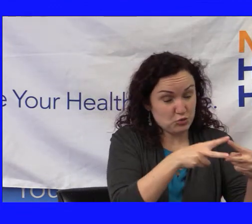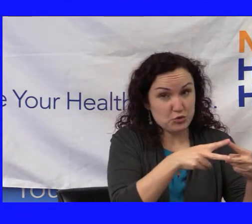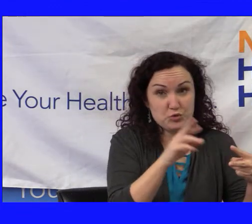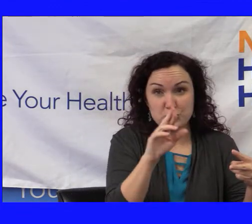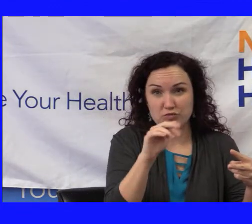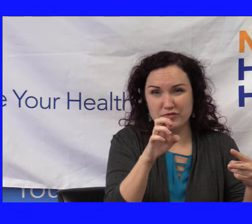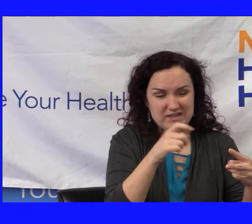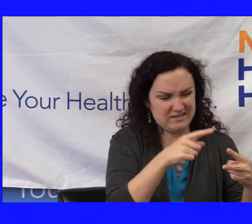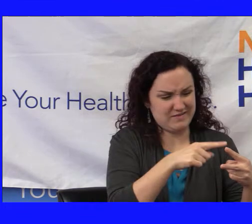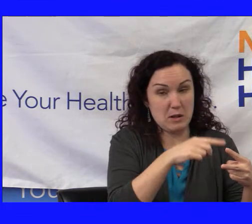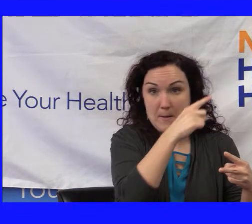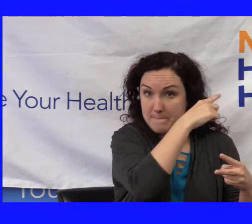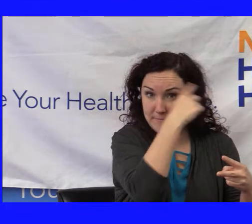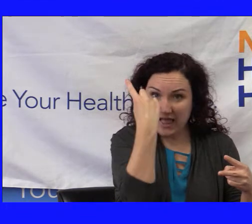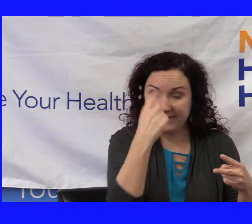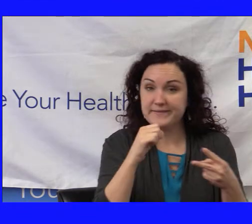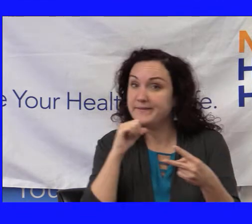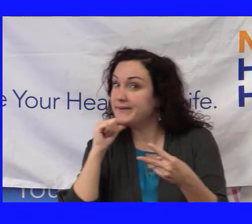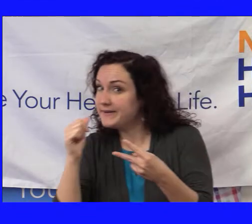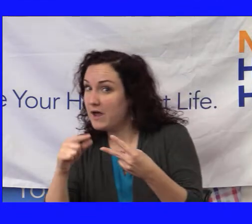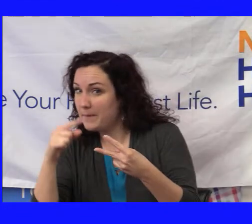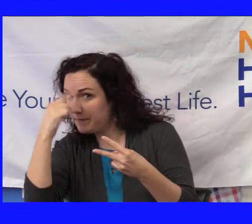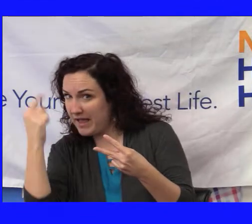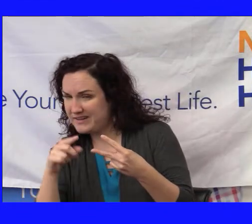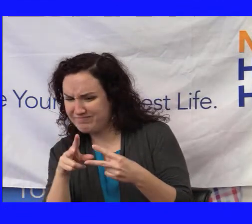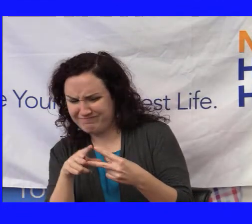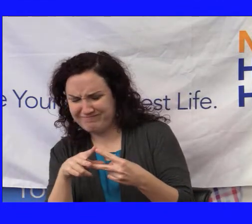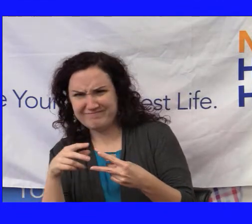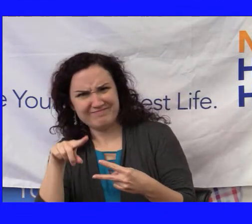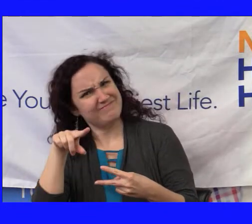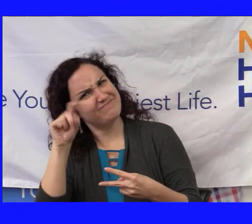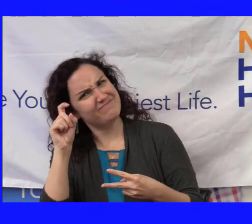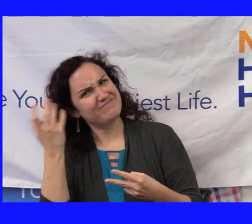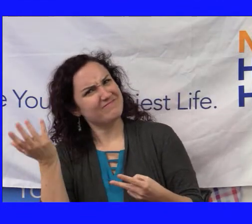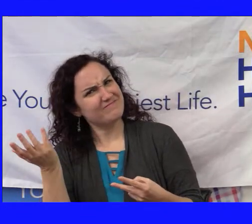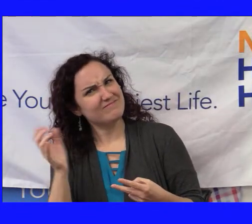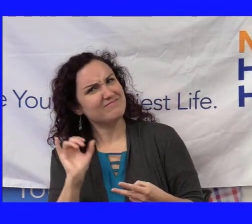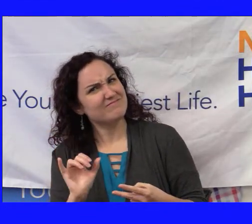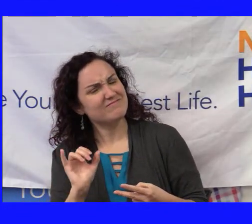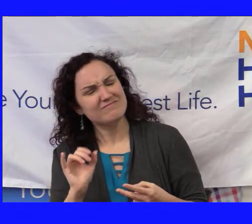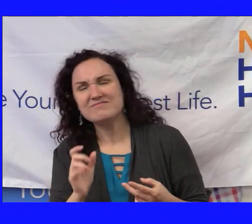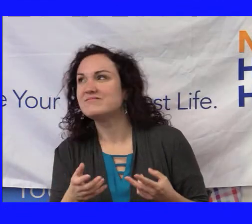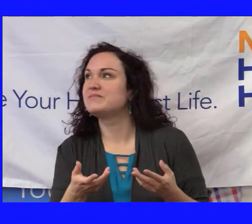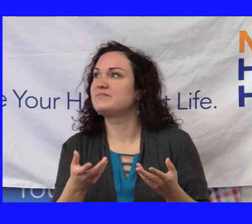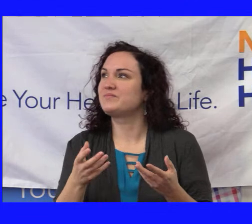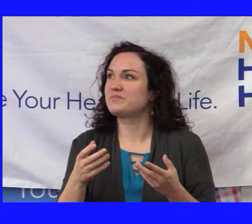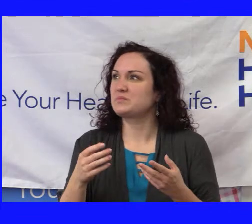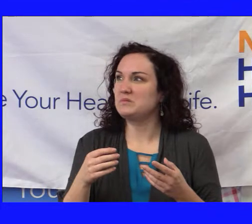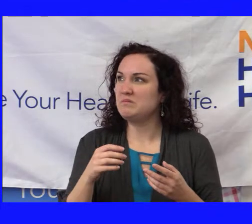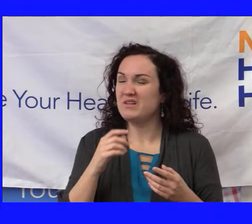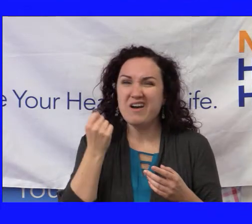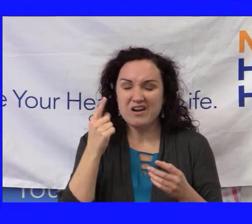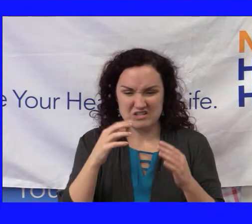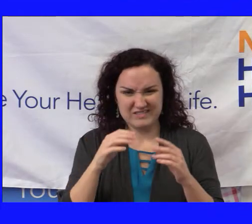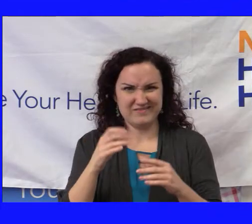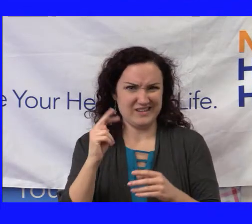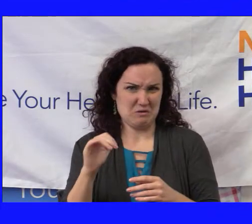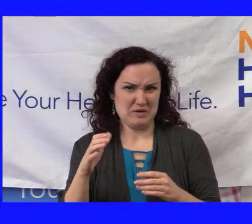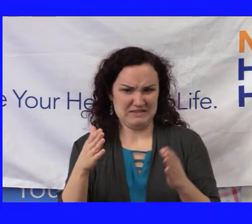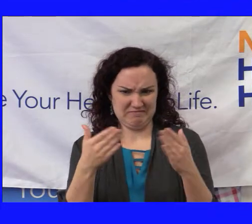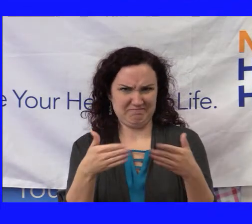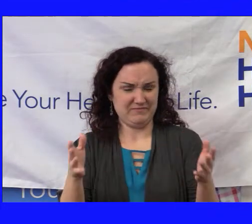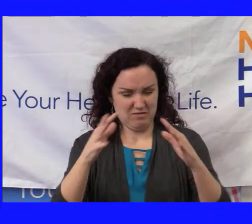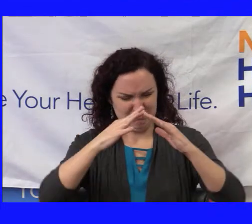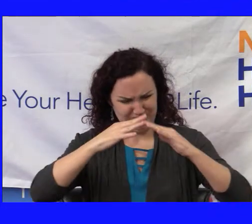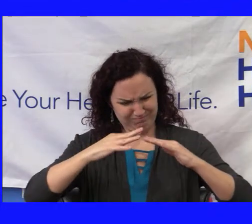was incongruent with the diversity that exists in the world, especially the diversity that exists in our country, even more especially the diversity that exists in New York City, and didn't believe that